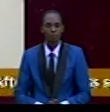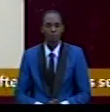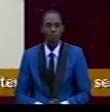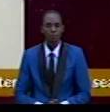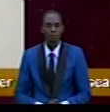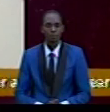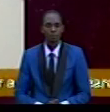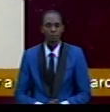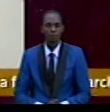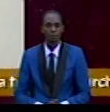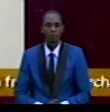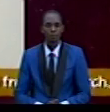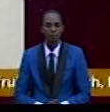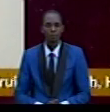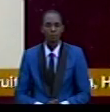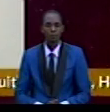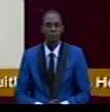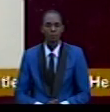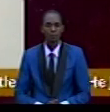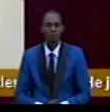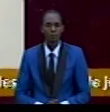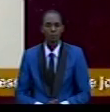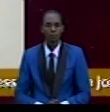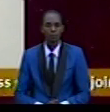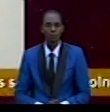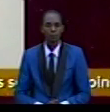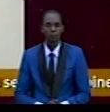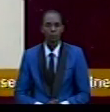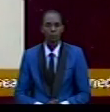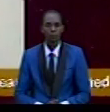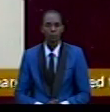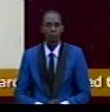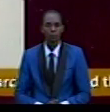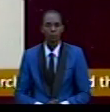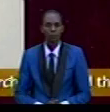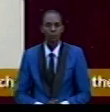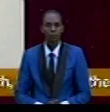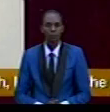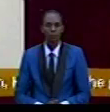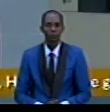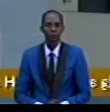My child. He has an issue for the issue for the issue for the issue.